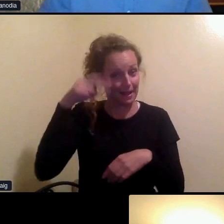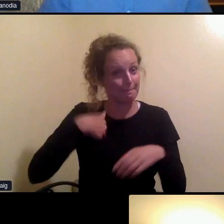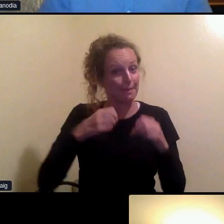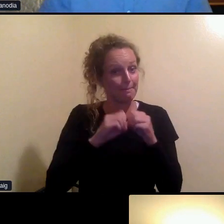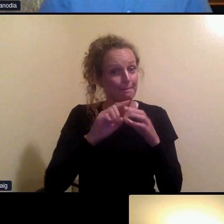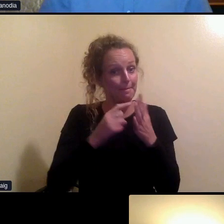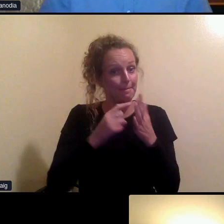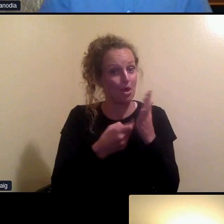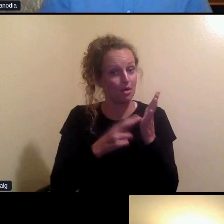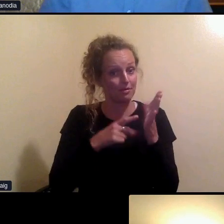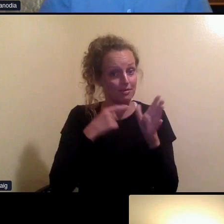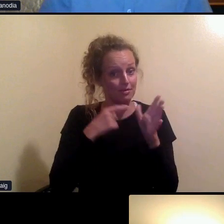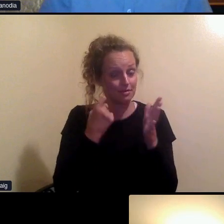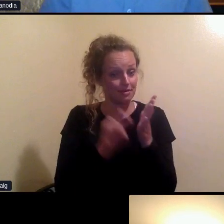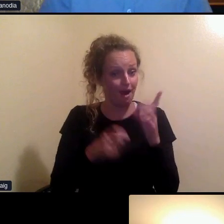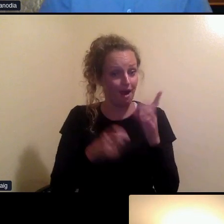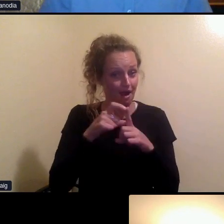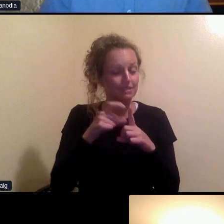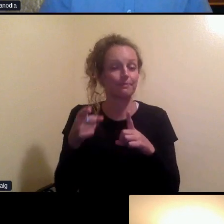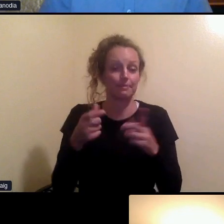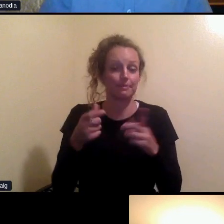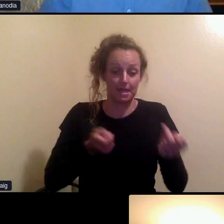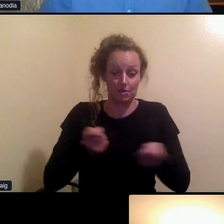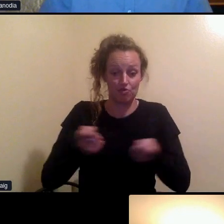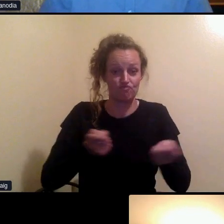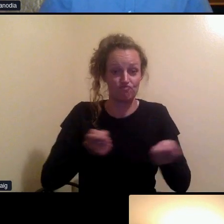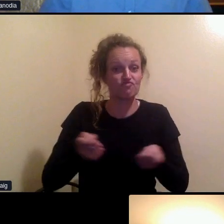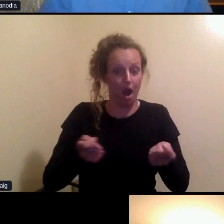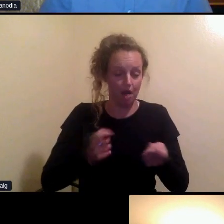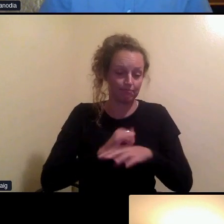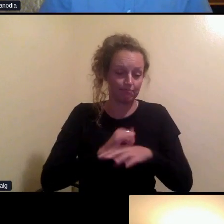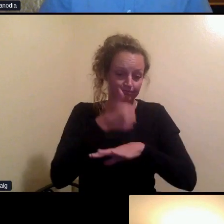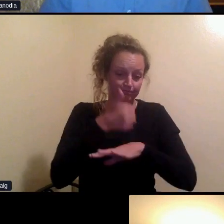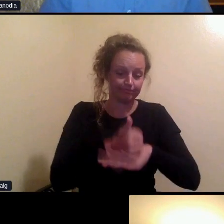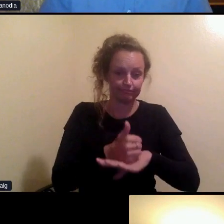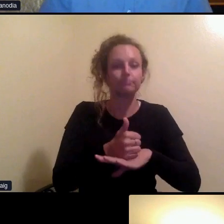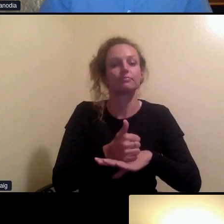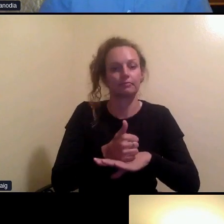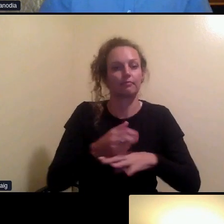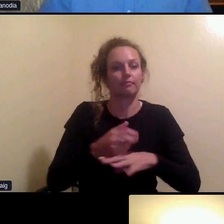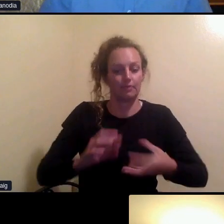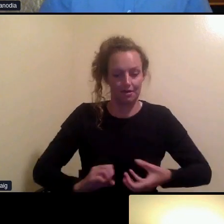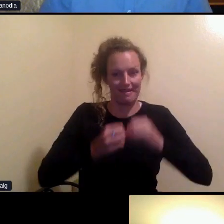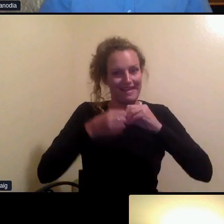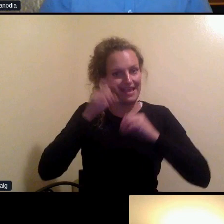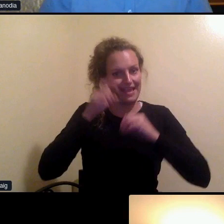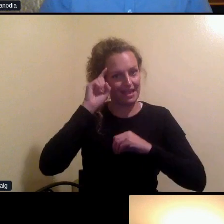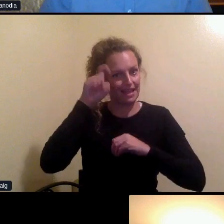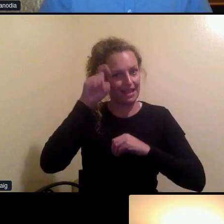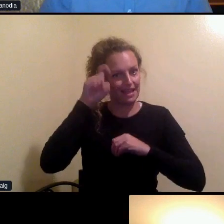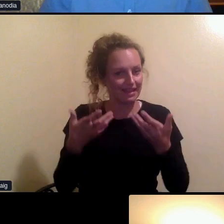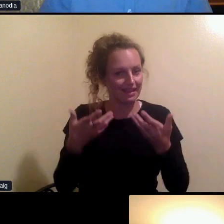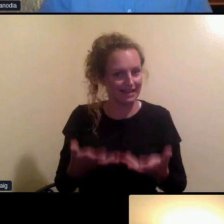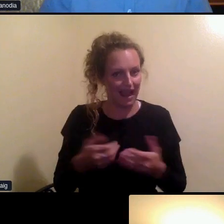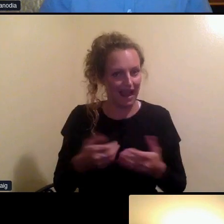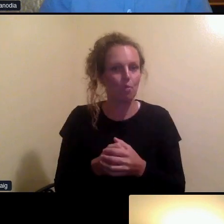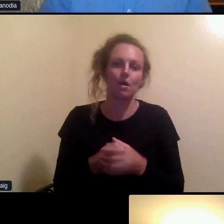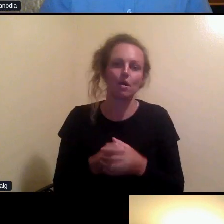Innovate Now, which is a startup accelerator of GDI Hub that has been supporting assistive